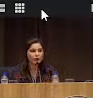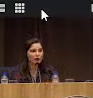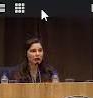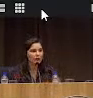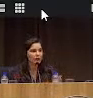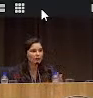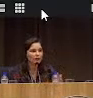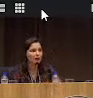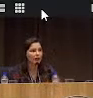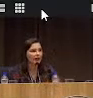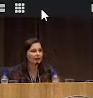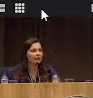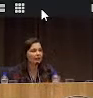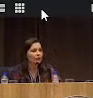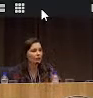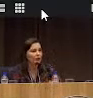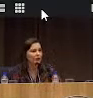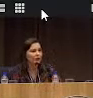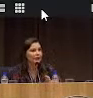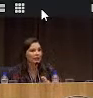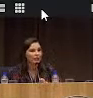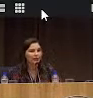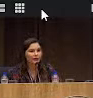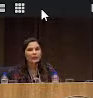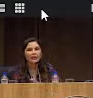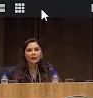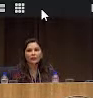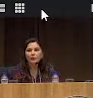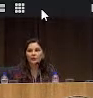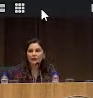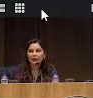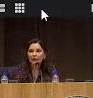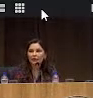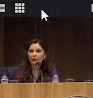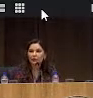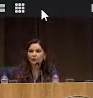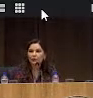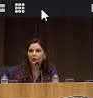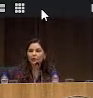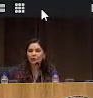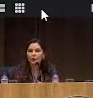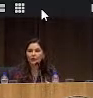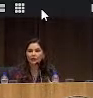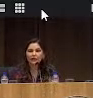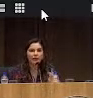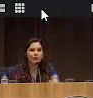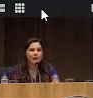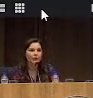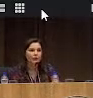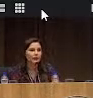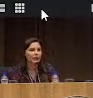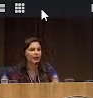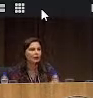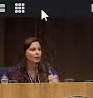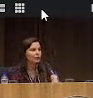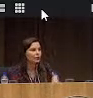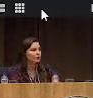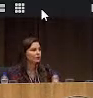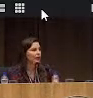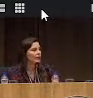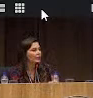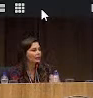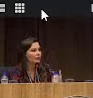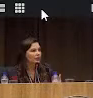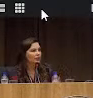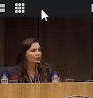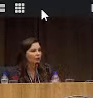year because we had many difficulties to collect during the periods, and the patient was not always